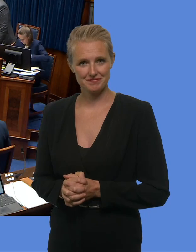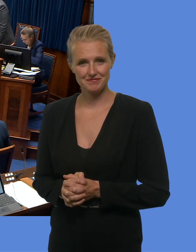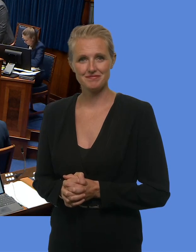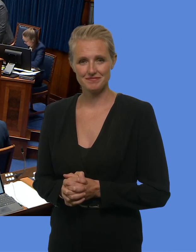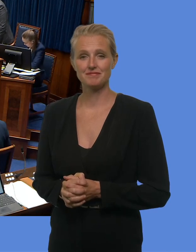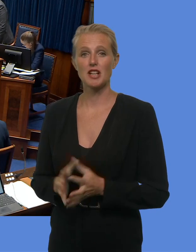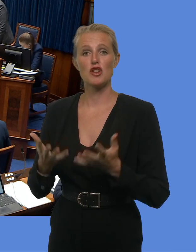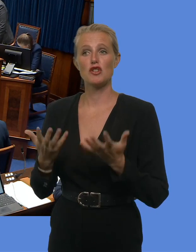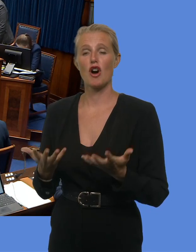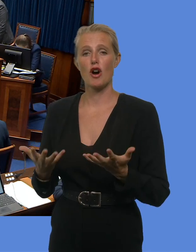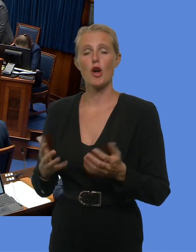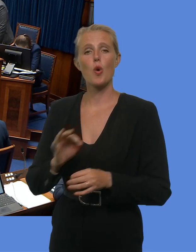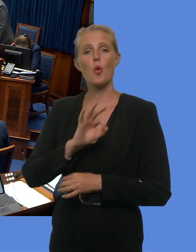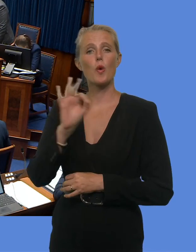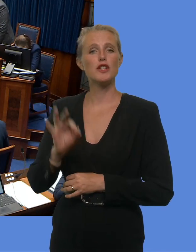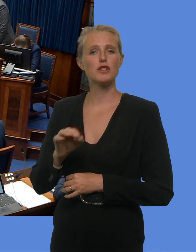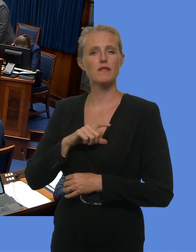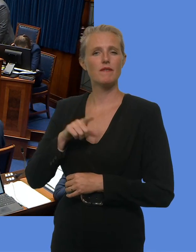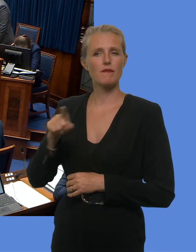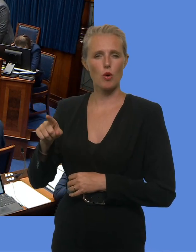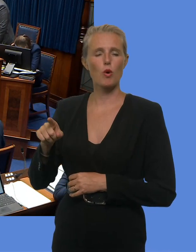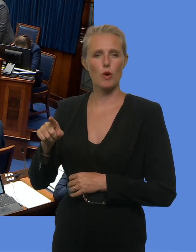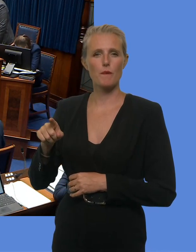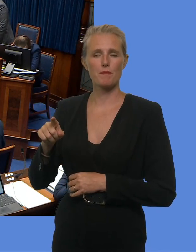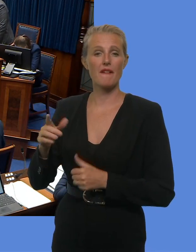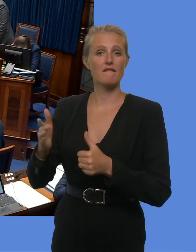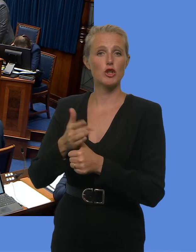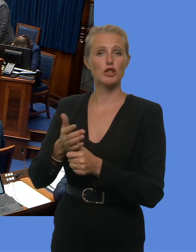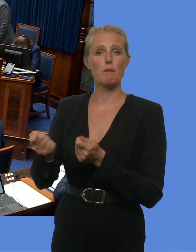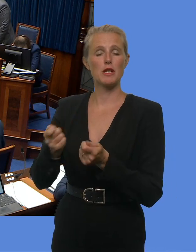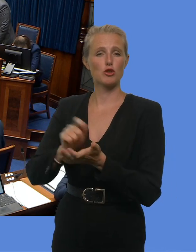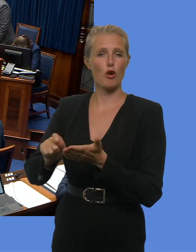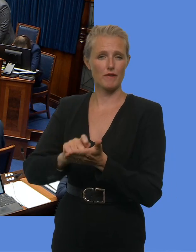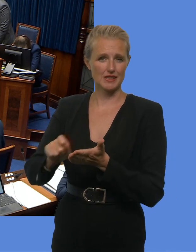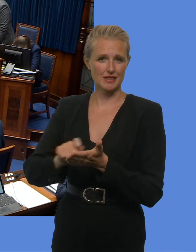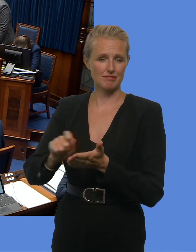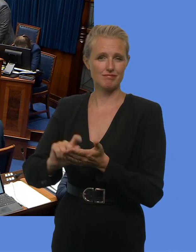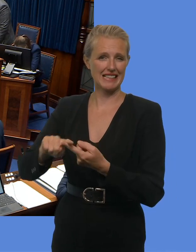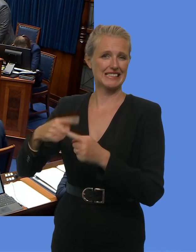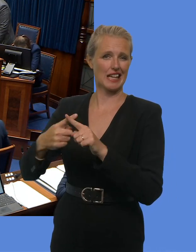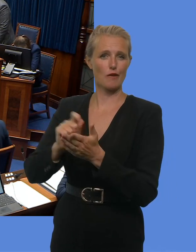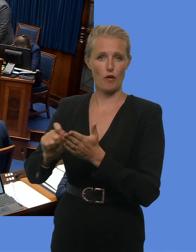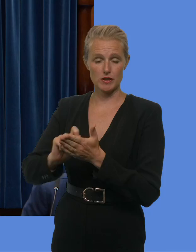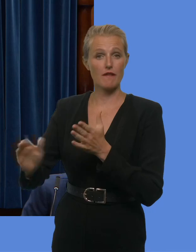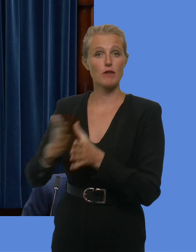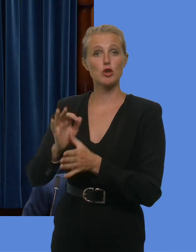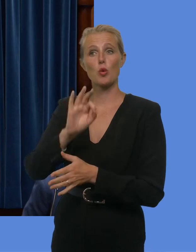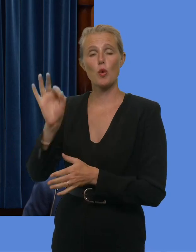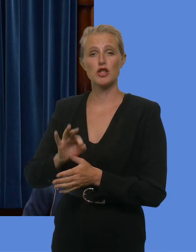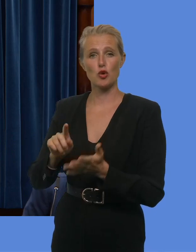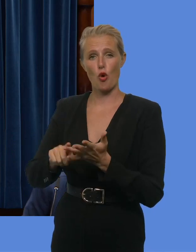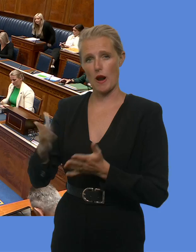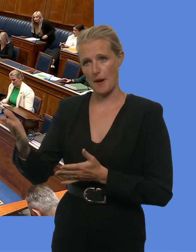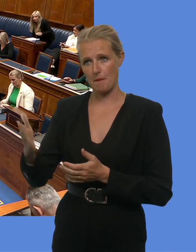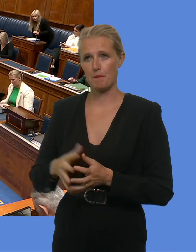We now move to questions for the First Minister's Office, Executive Office, and the first question is Orla Flynn.